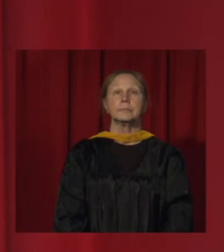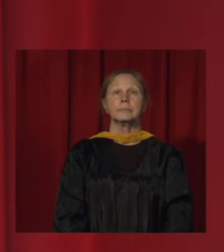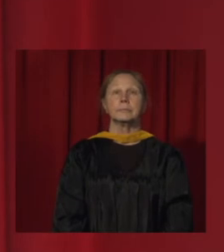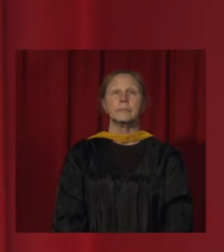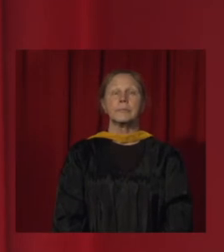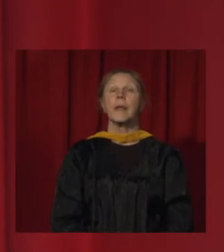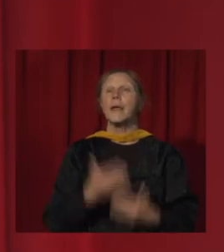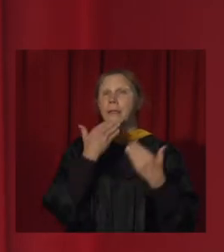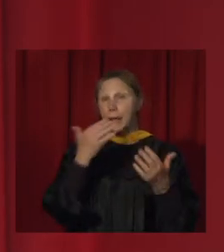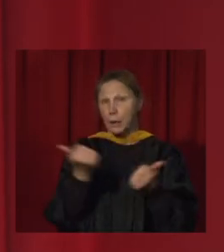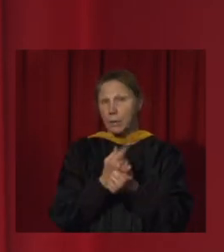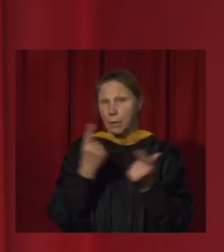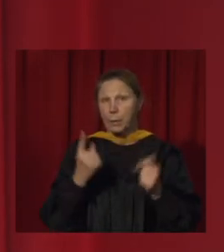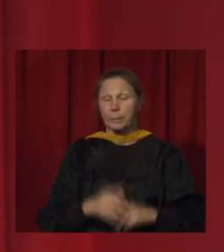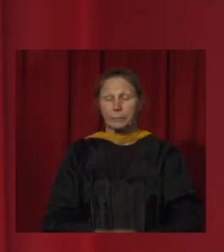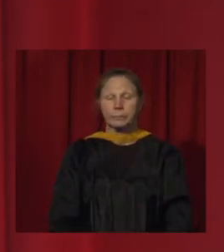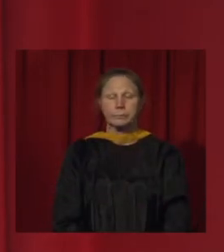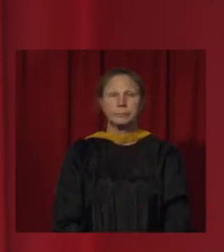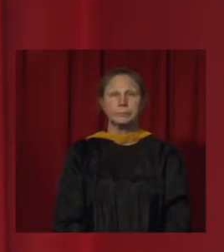Thank you, everyone.